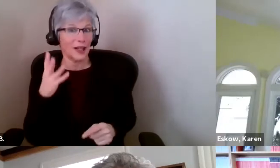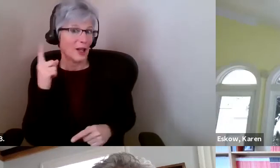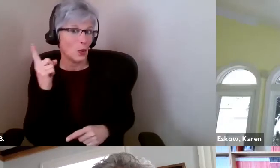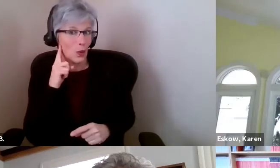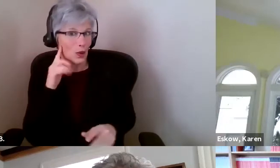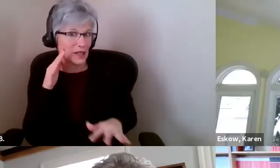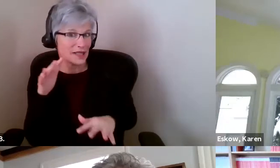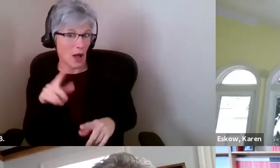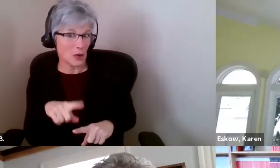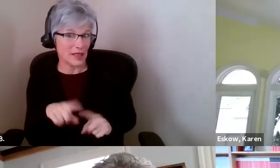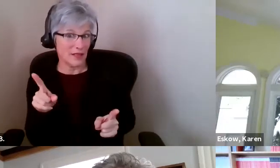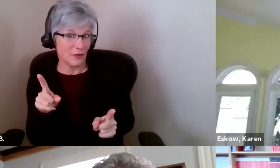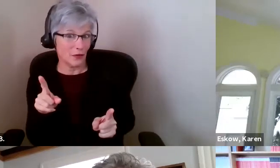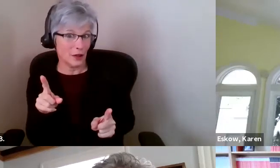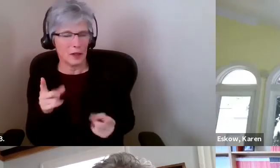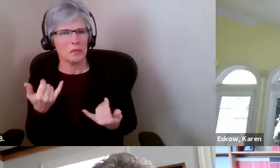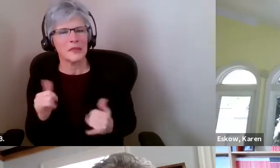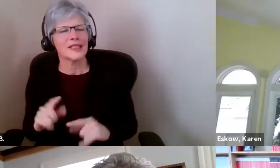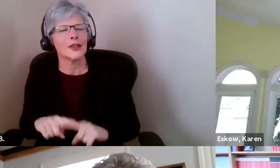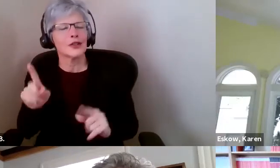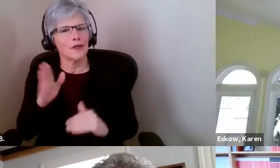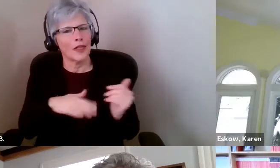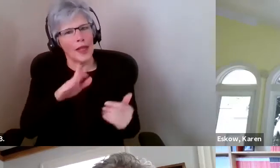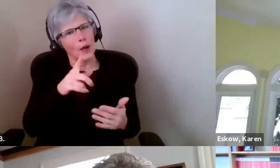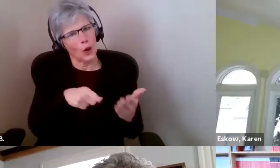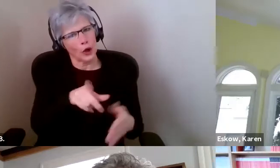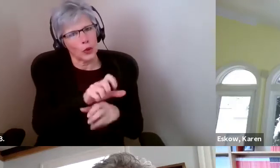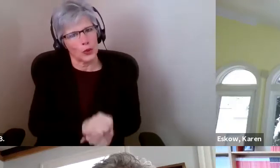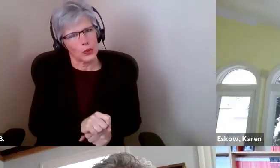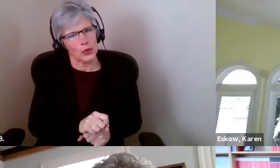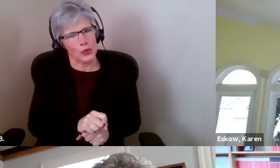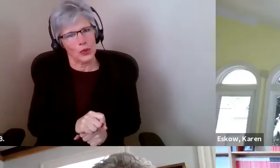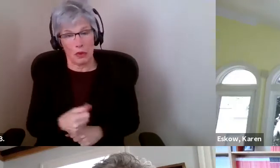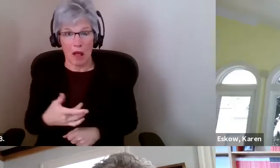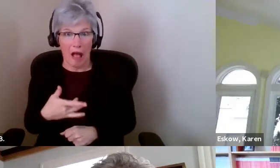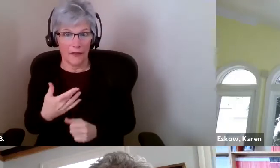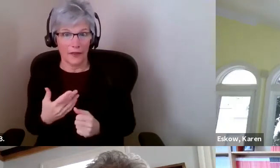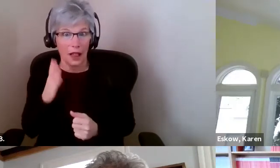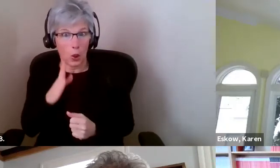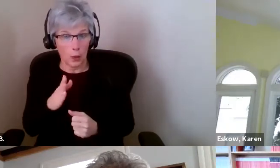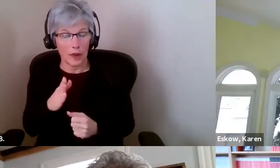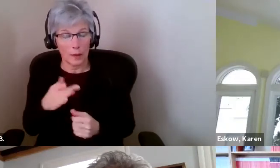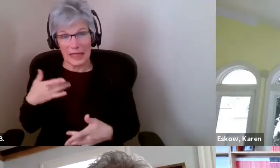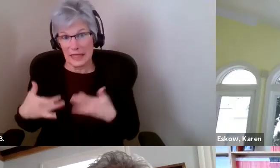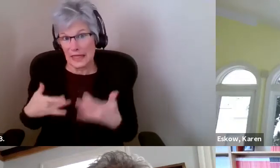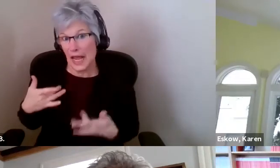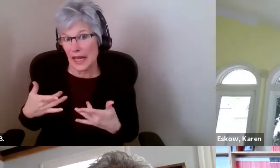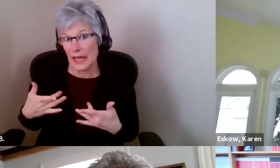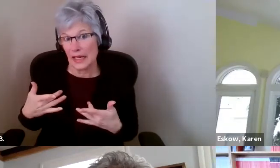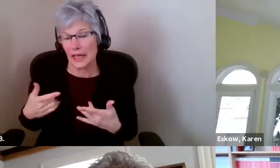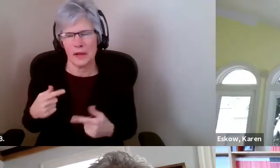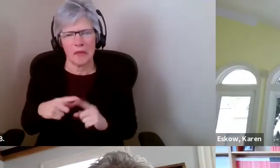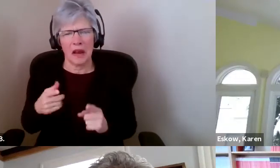won't be like what you were used to, right? So it'll be exciting. I think people will be cautious. The building will